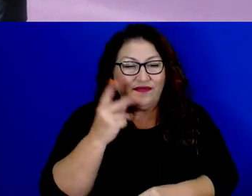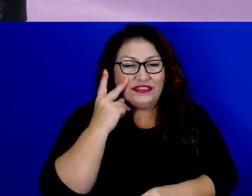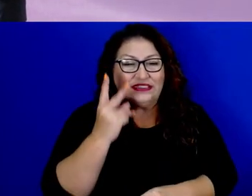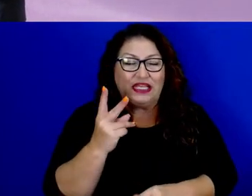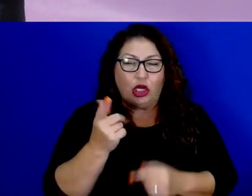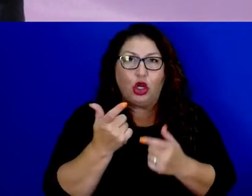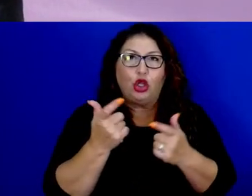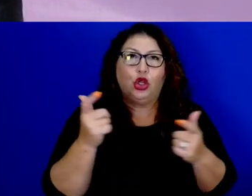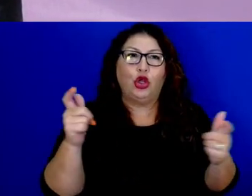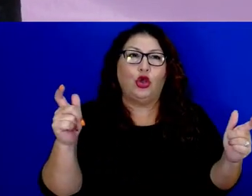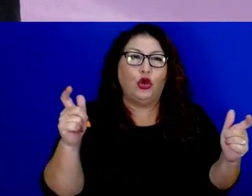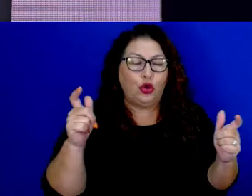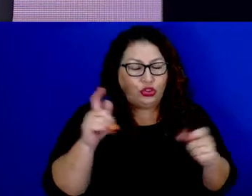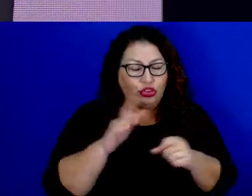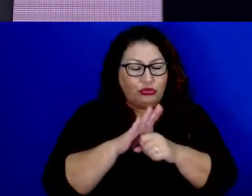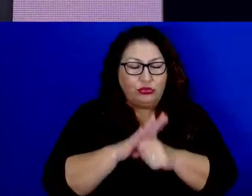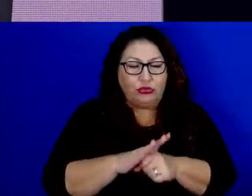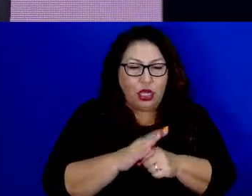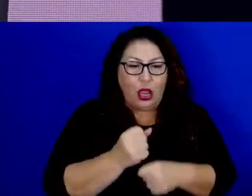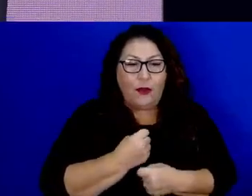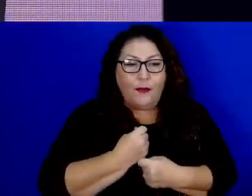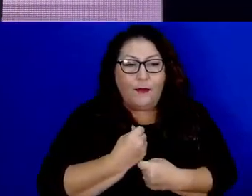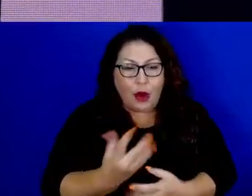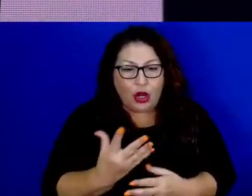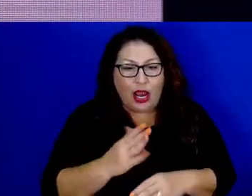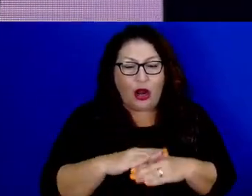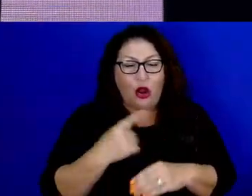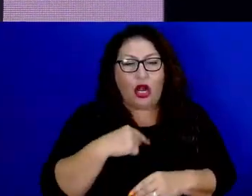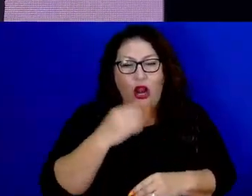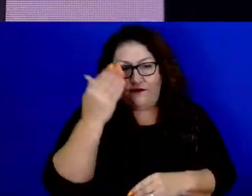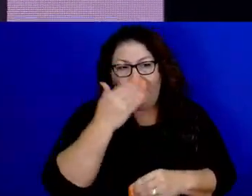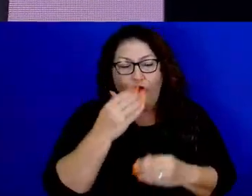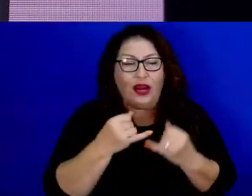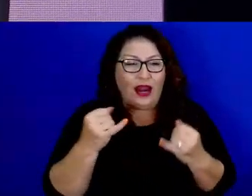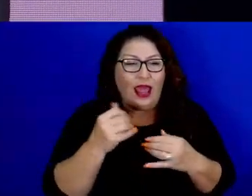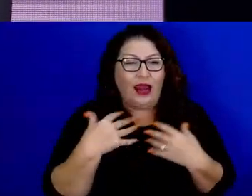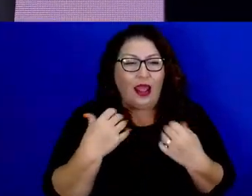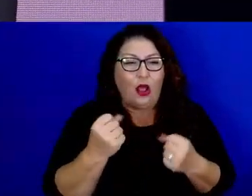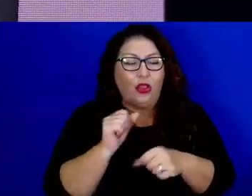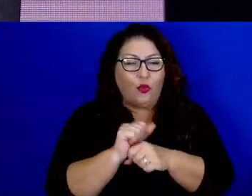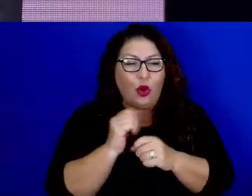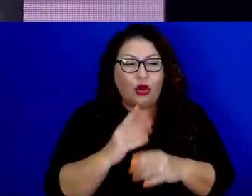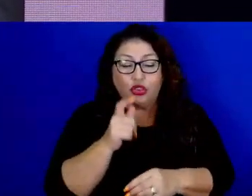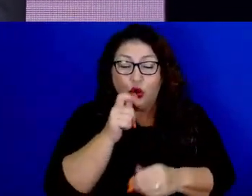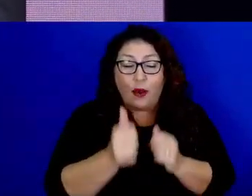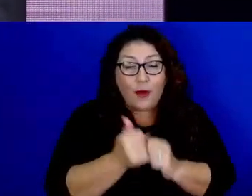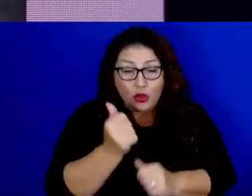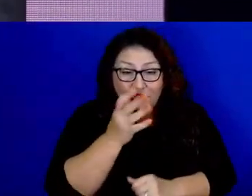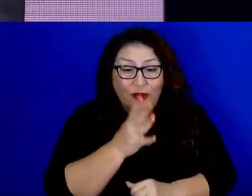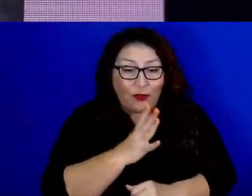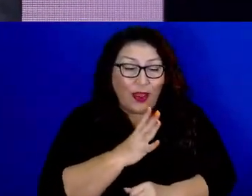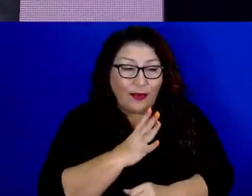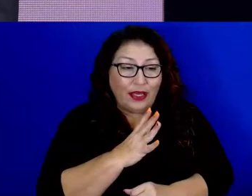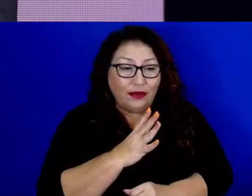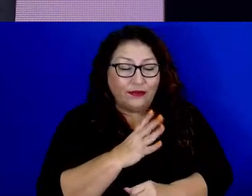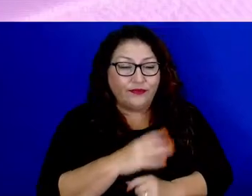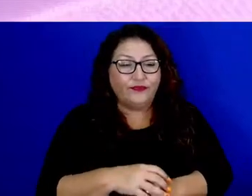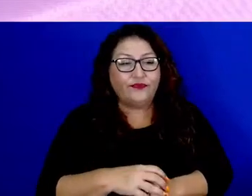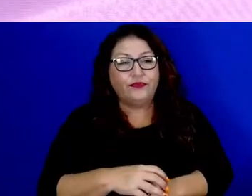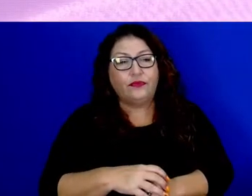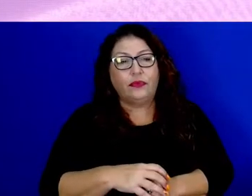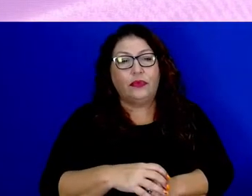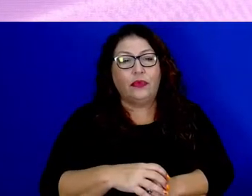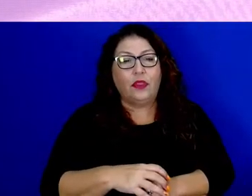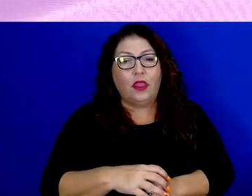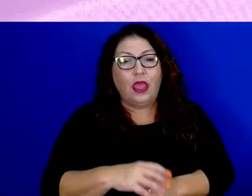and burnout on our frontline health workers, who are mostly women, on carers in long-term homes, again, who